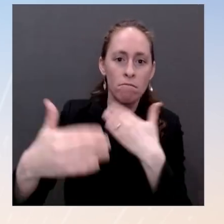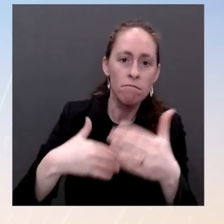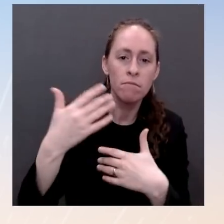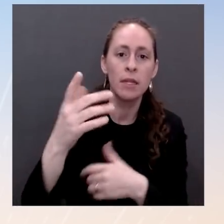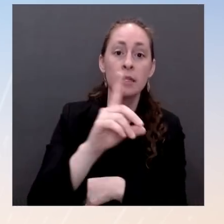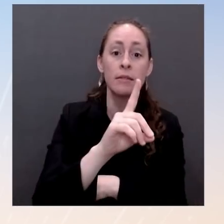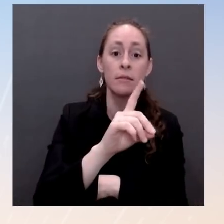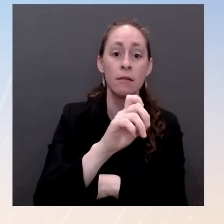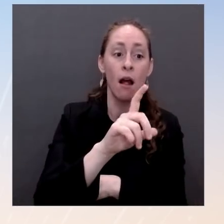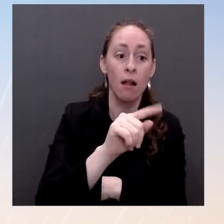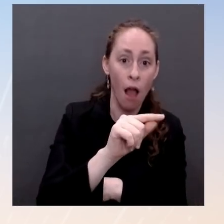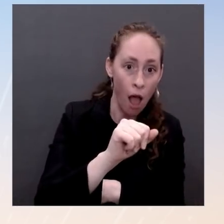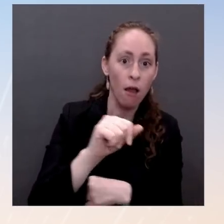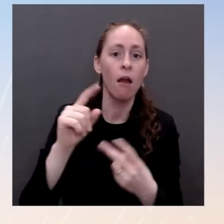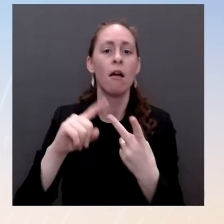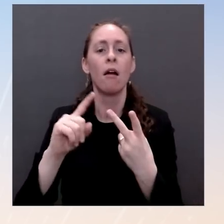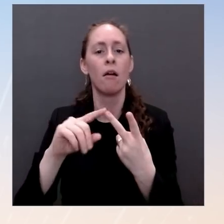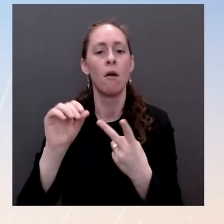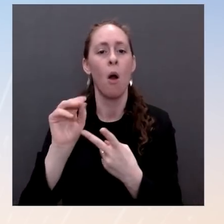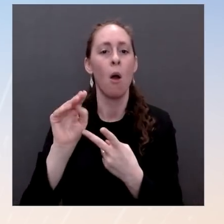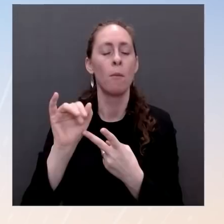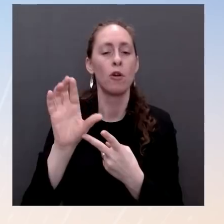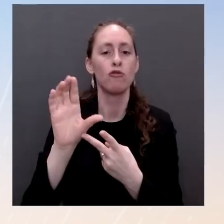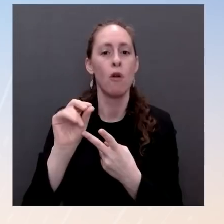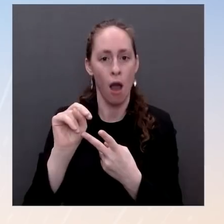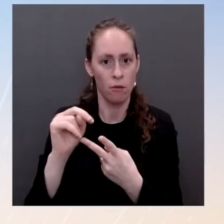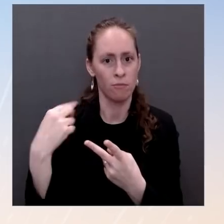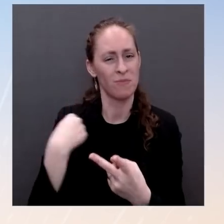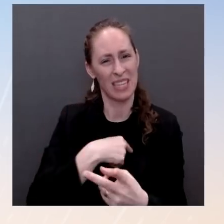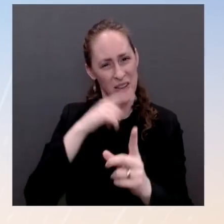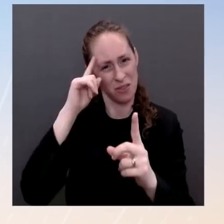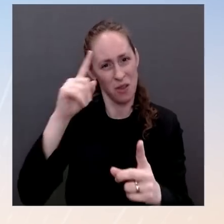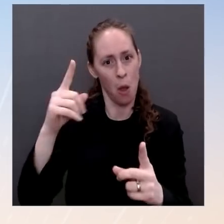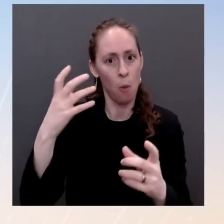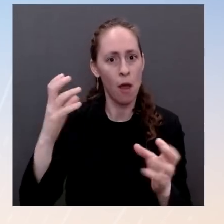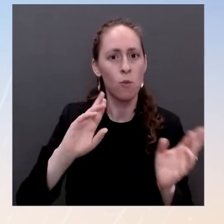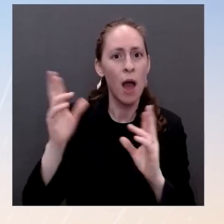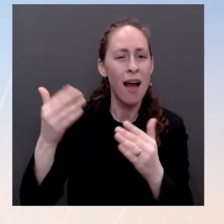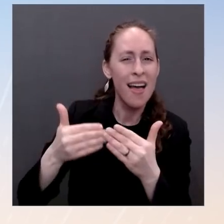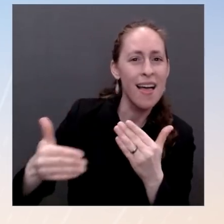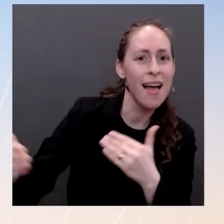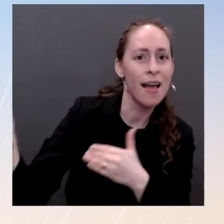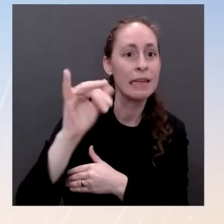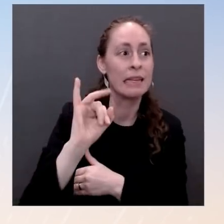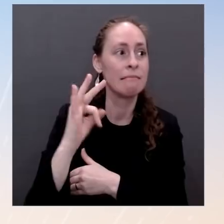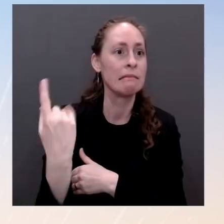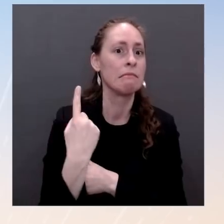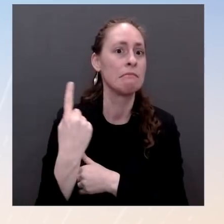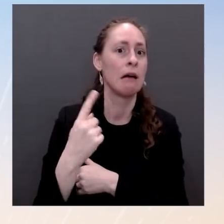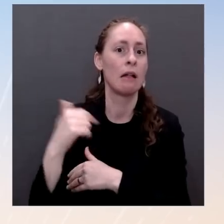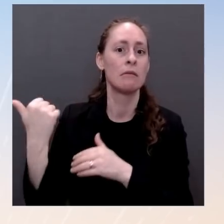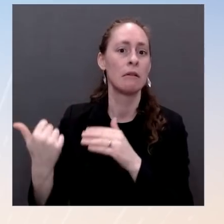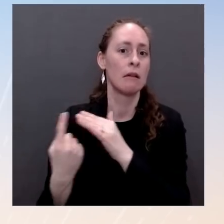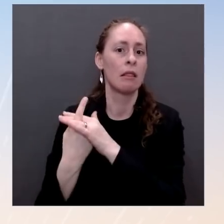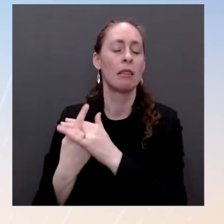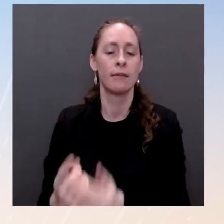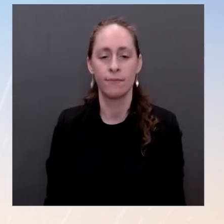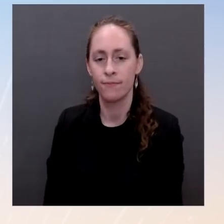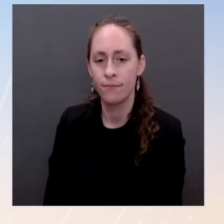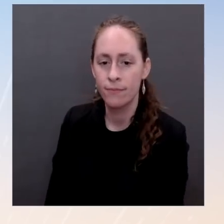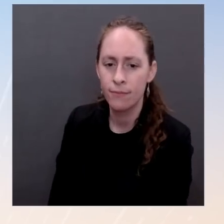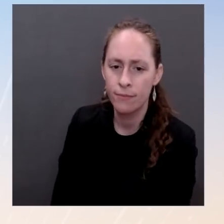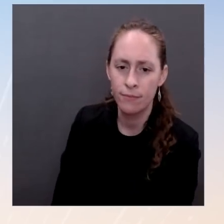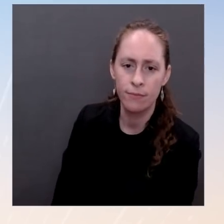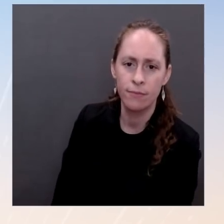in contact with Congress about what those needs might look like. Secretary Blinken said yesterday that the U.S. is not on pace right now to meet the president's goal,